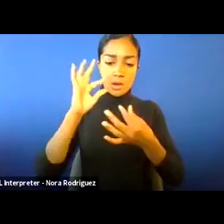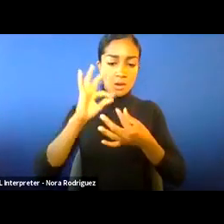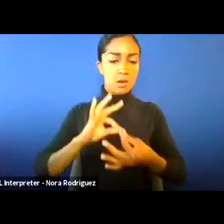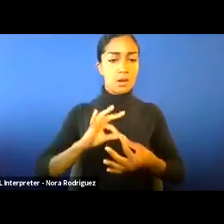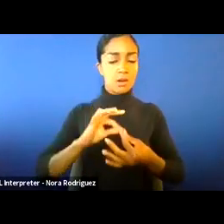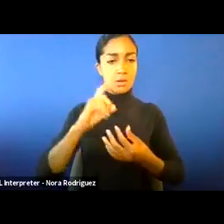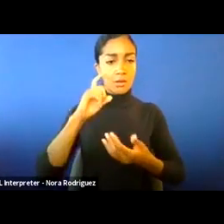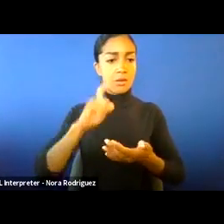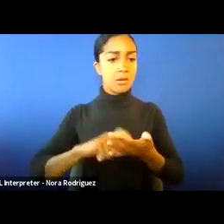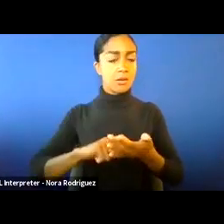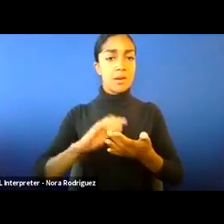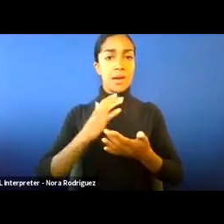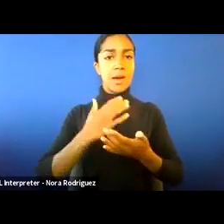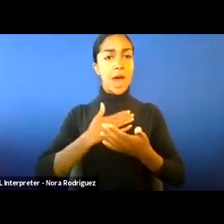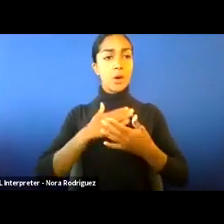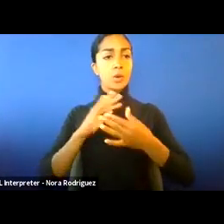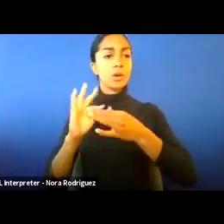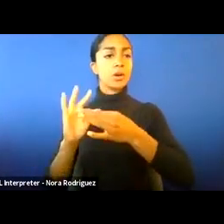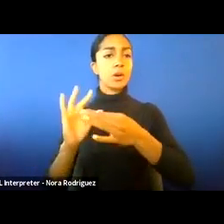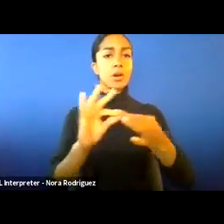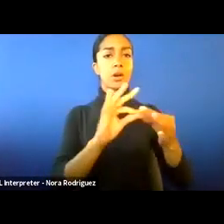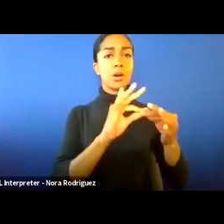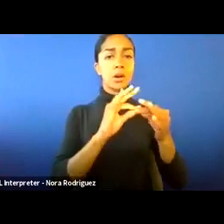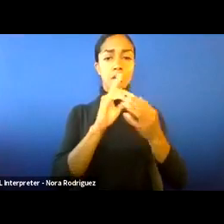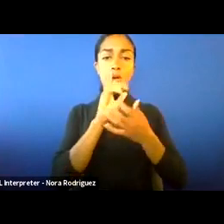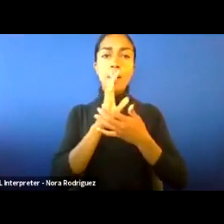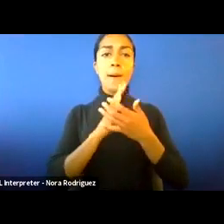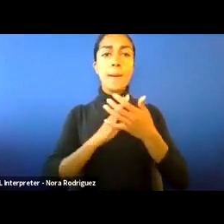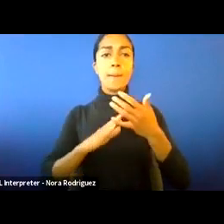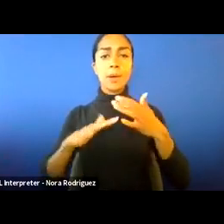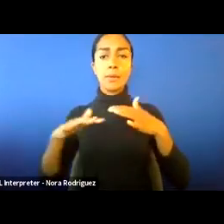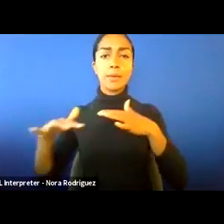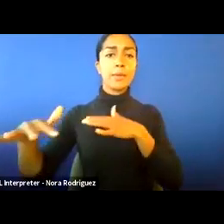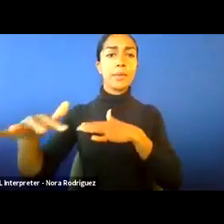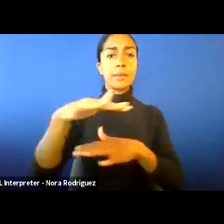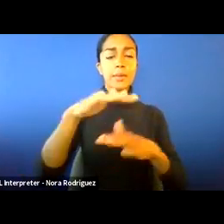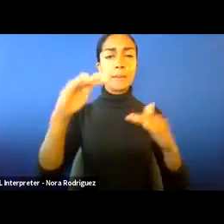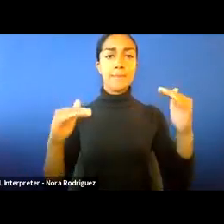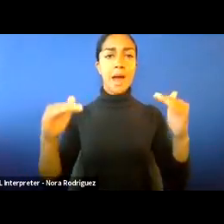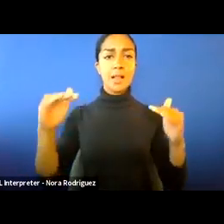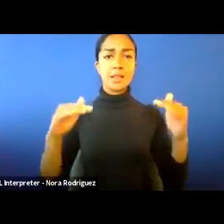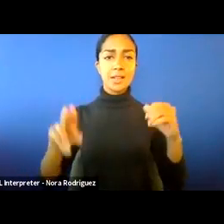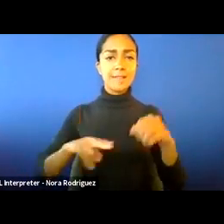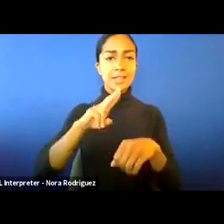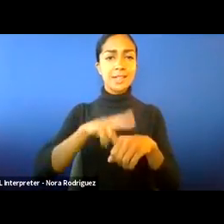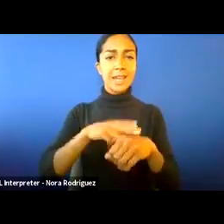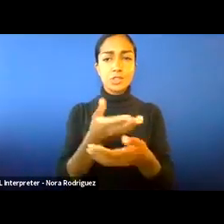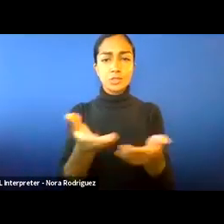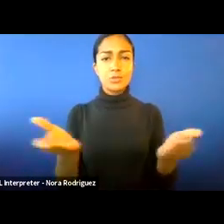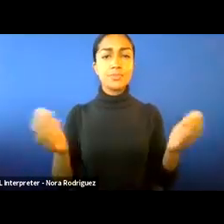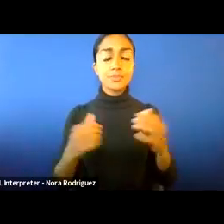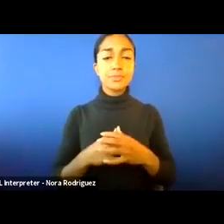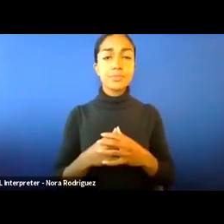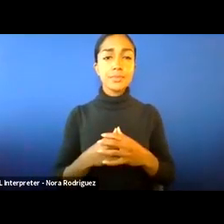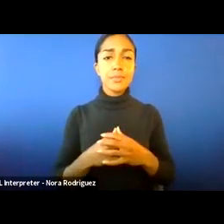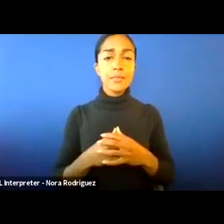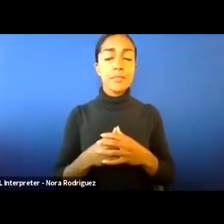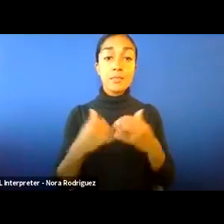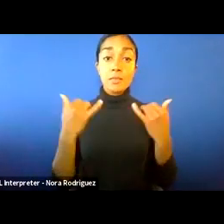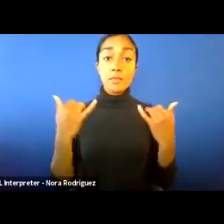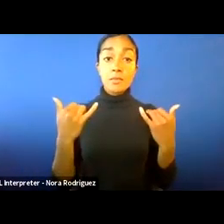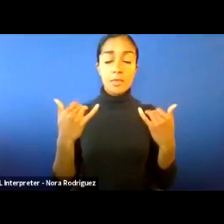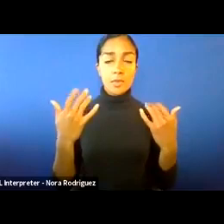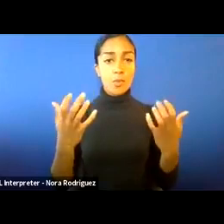humility among the way of things. And so today I want to offer a very intimate